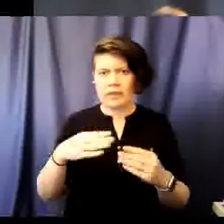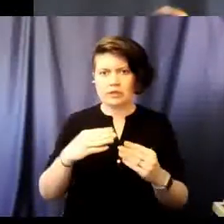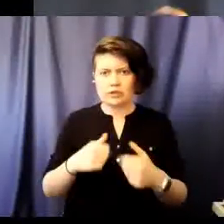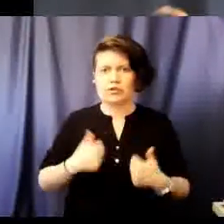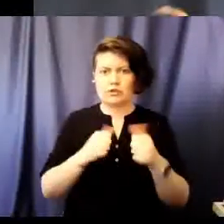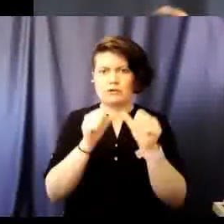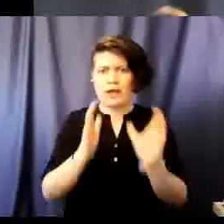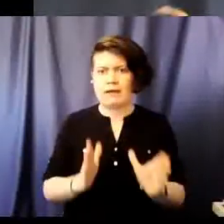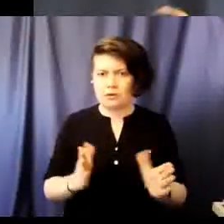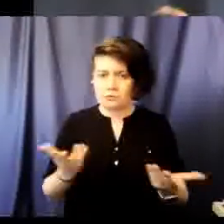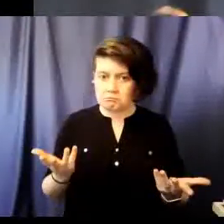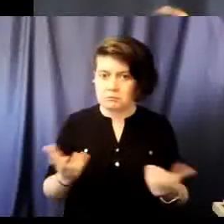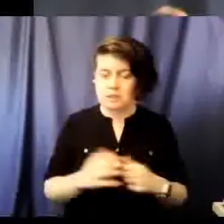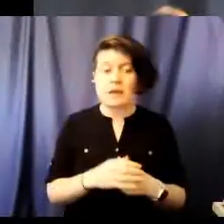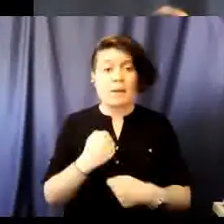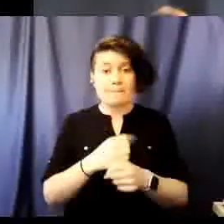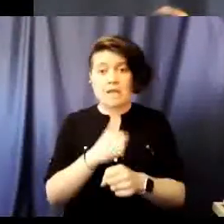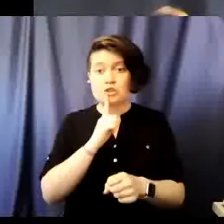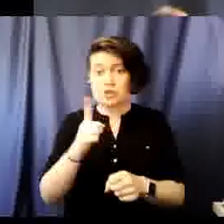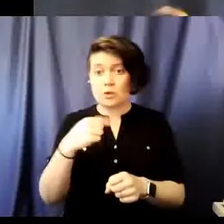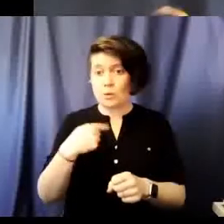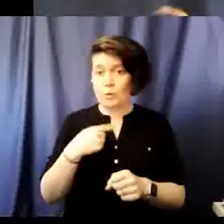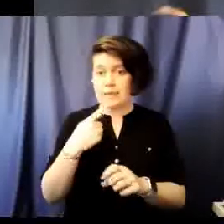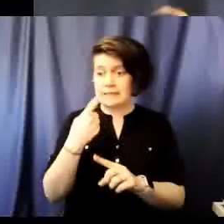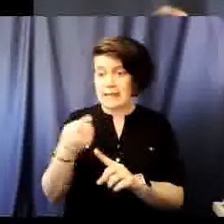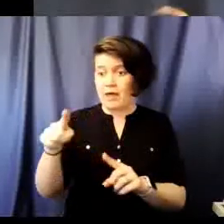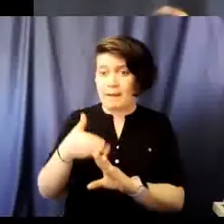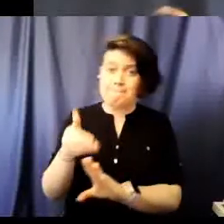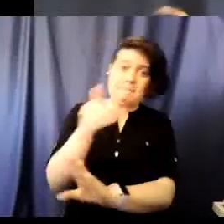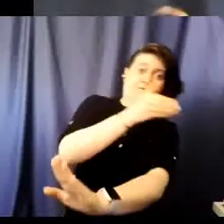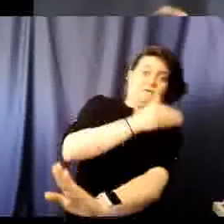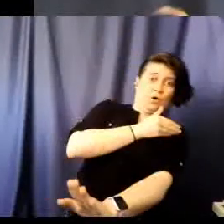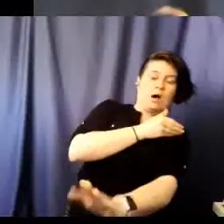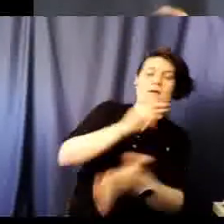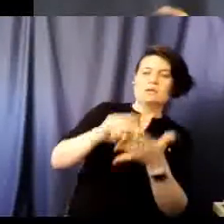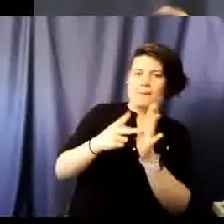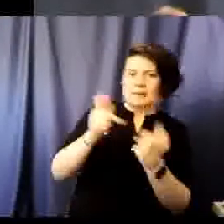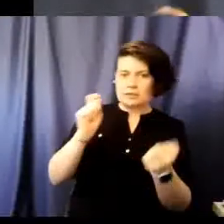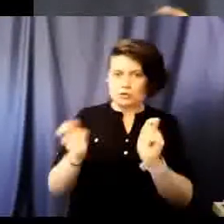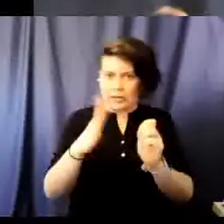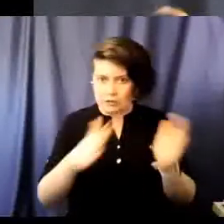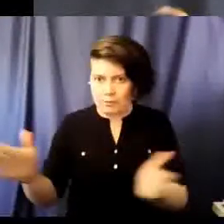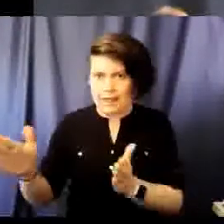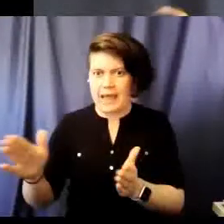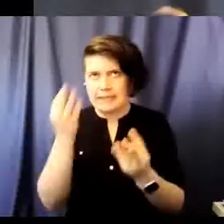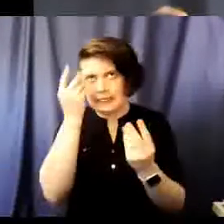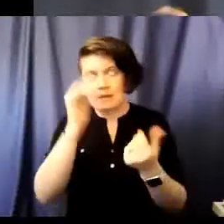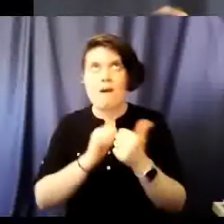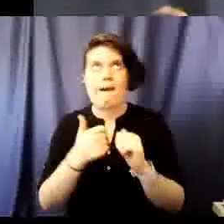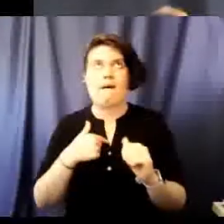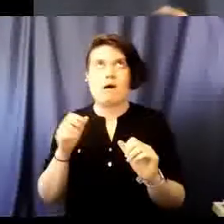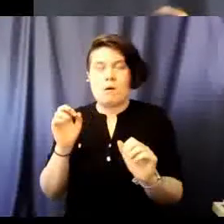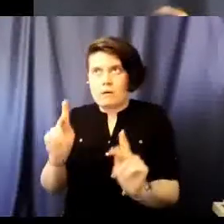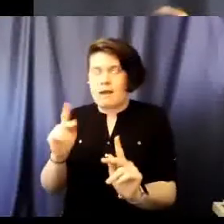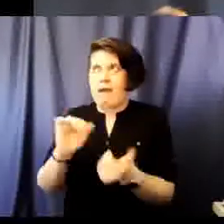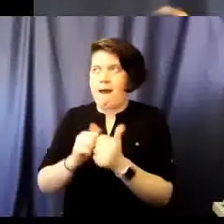as soon as possible so they can adjust their plans and also strategize about how they can still participate in the support group.